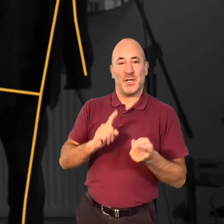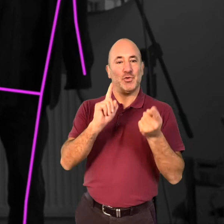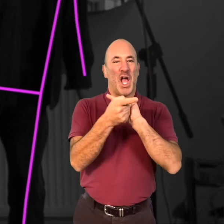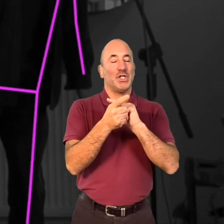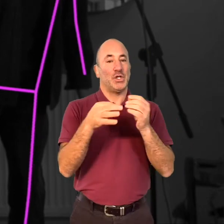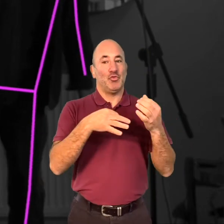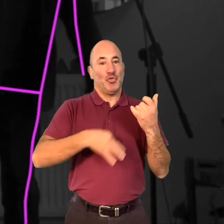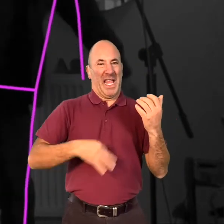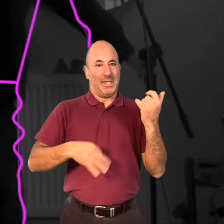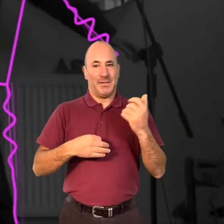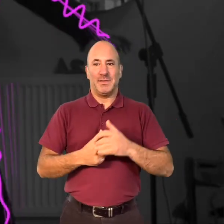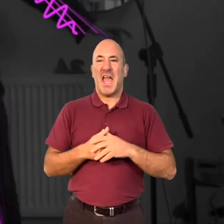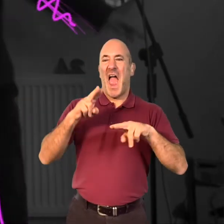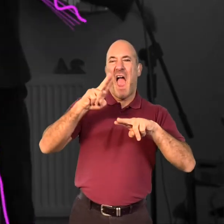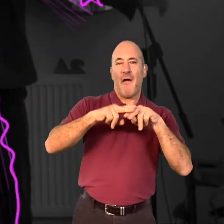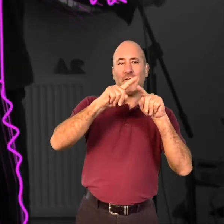Strings.